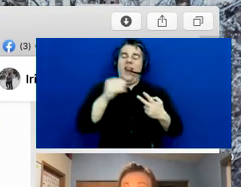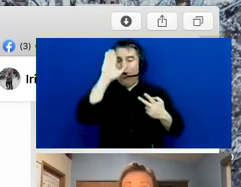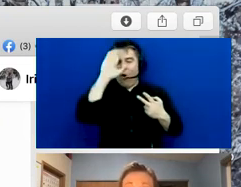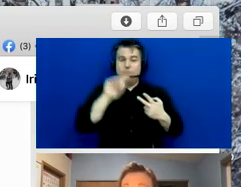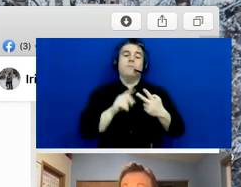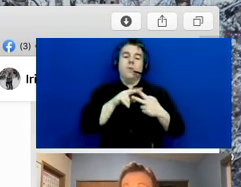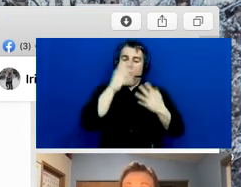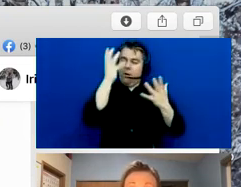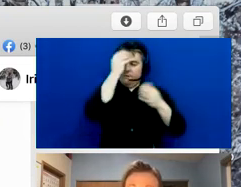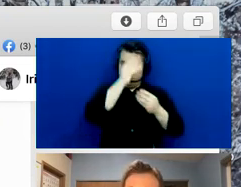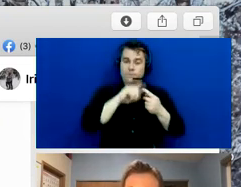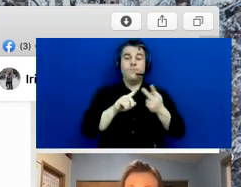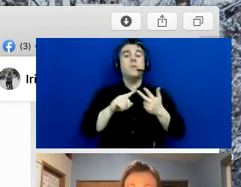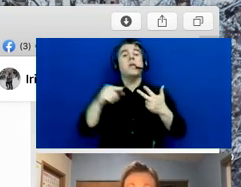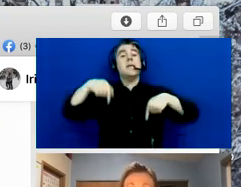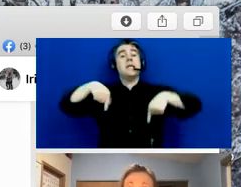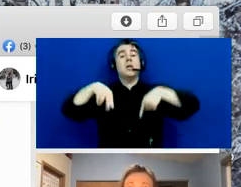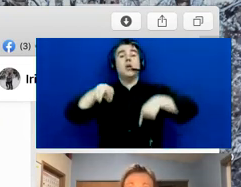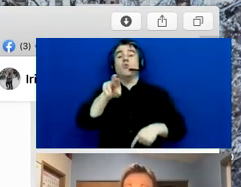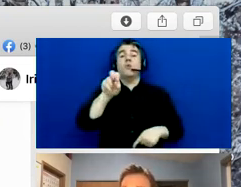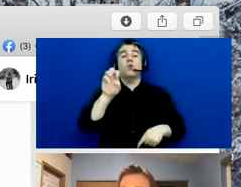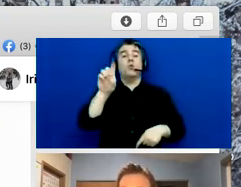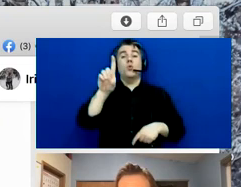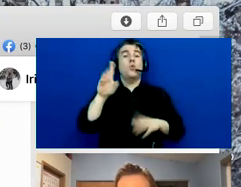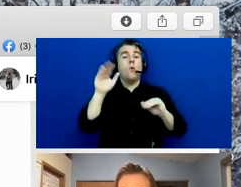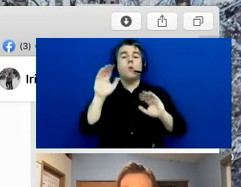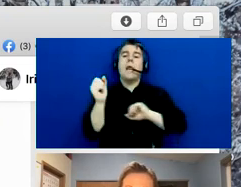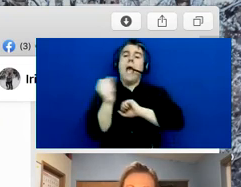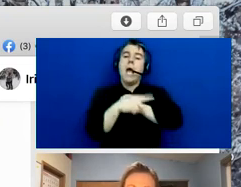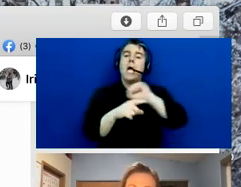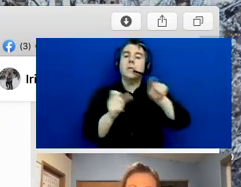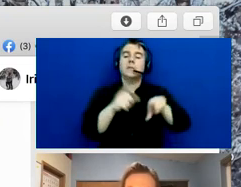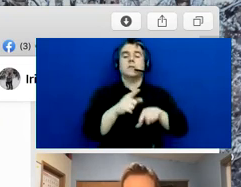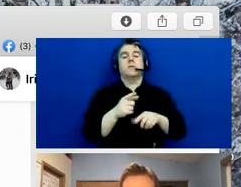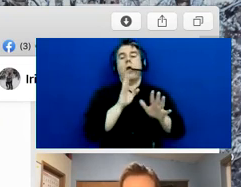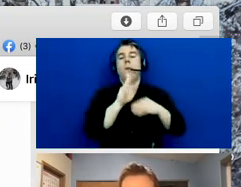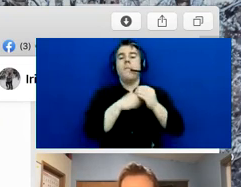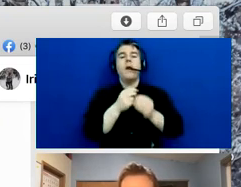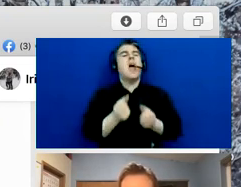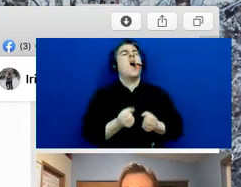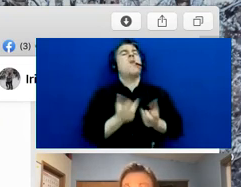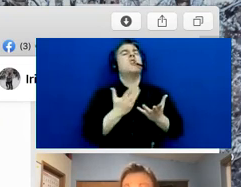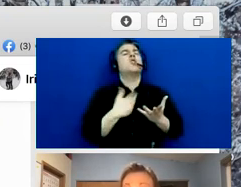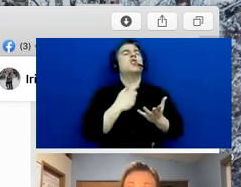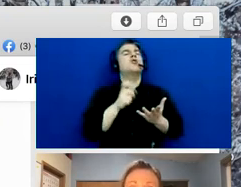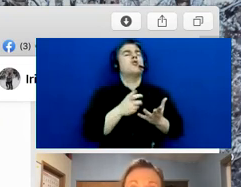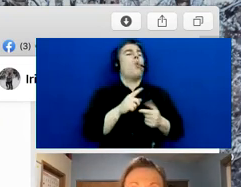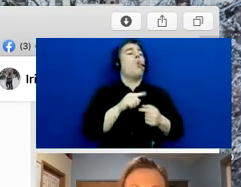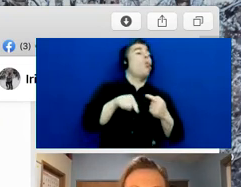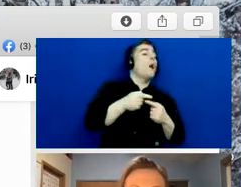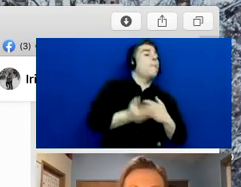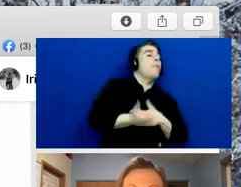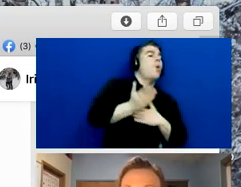Hope, that's where you can come in and ask questions and talk about dosage. And maybe you need to switch some things up. That's where you're going to want